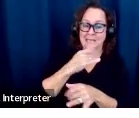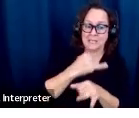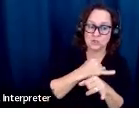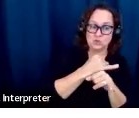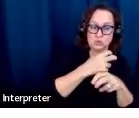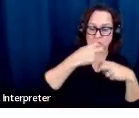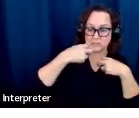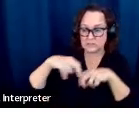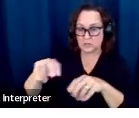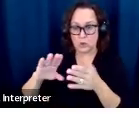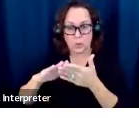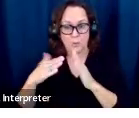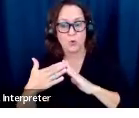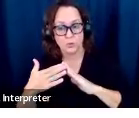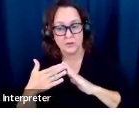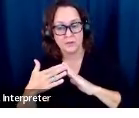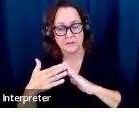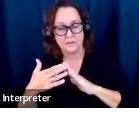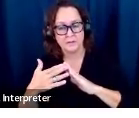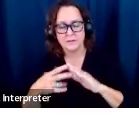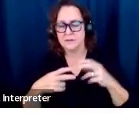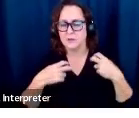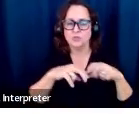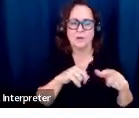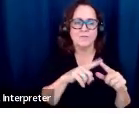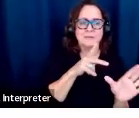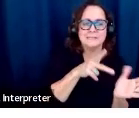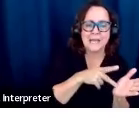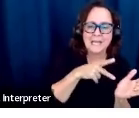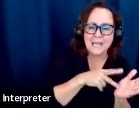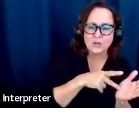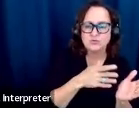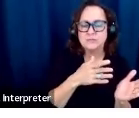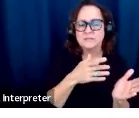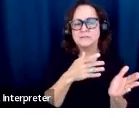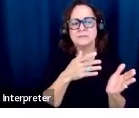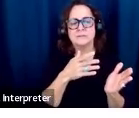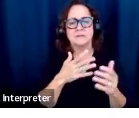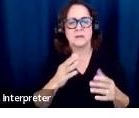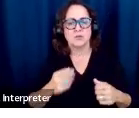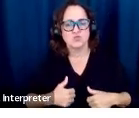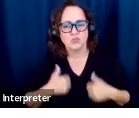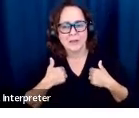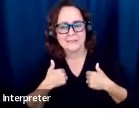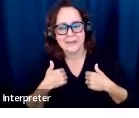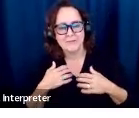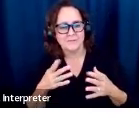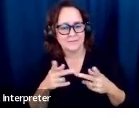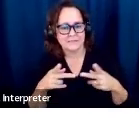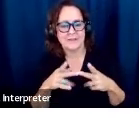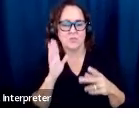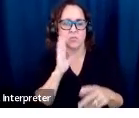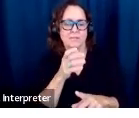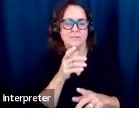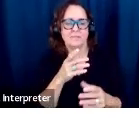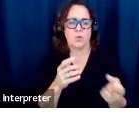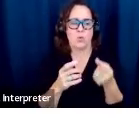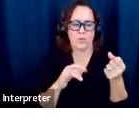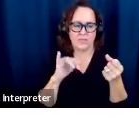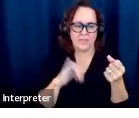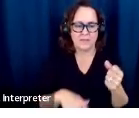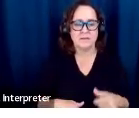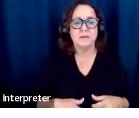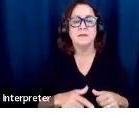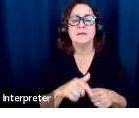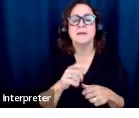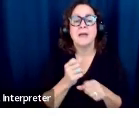the community, and that includes transitions from psychiatric residential treatment facilities. 10 spots per year for individuals who